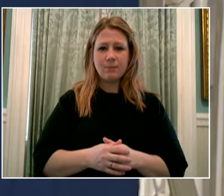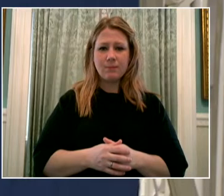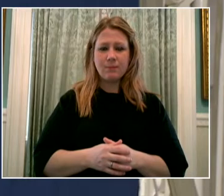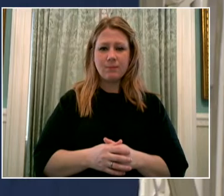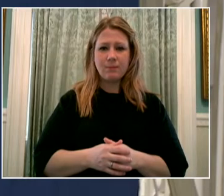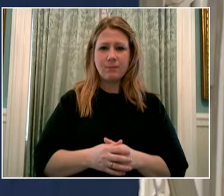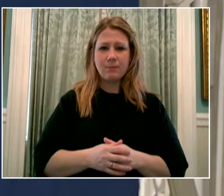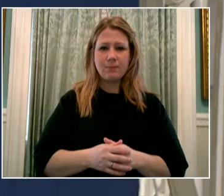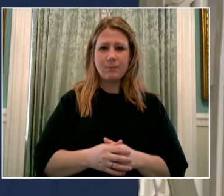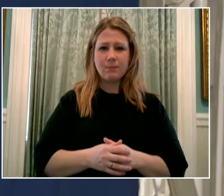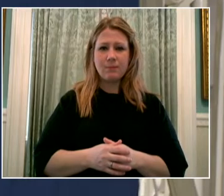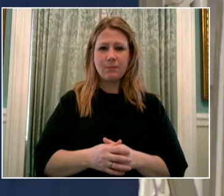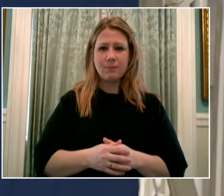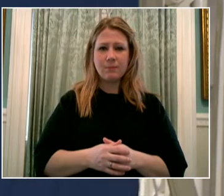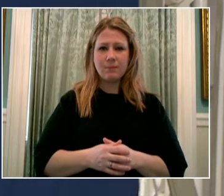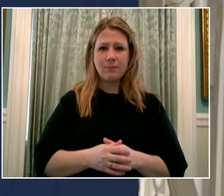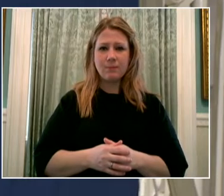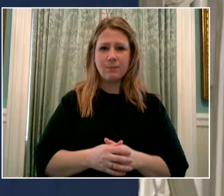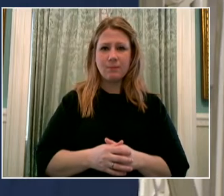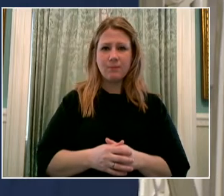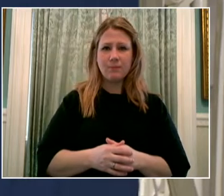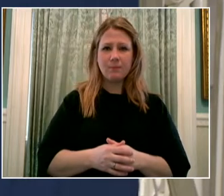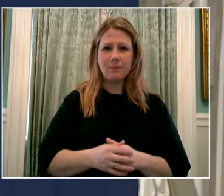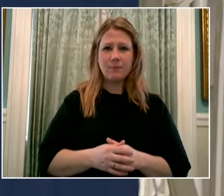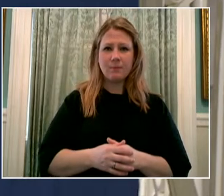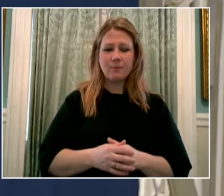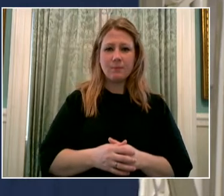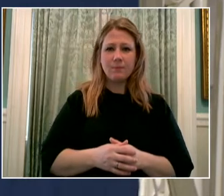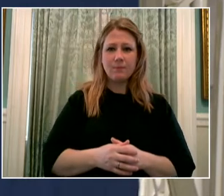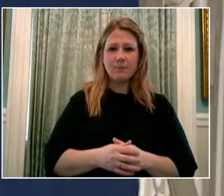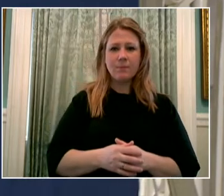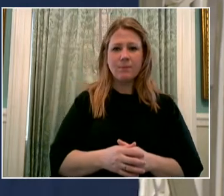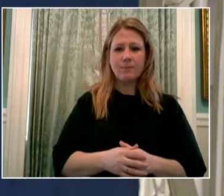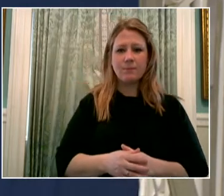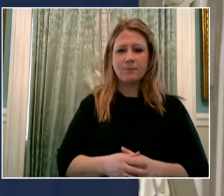Zach don't leave. We need him for this.